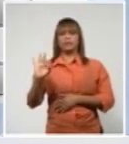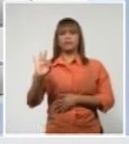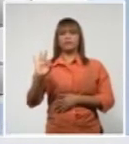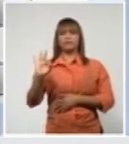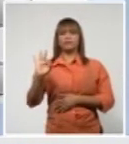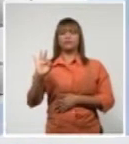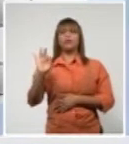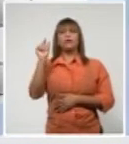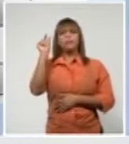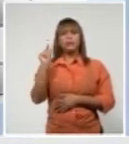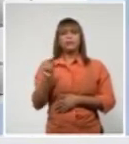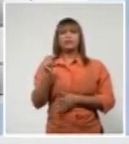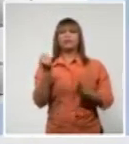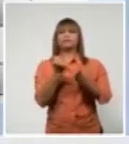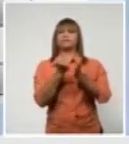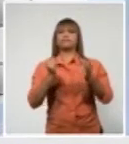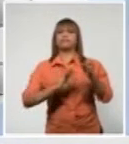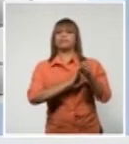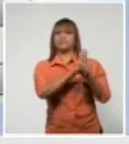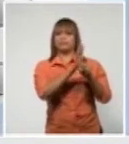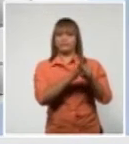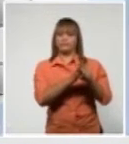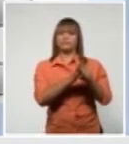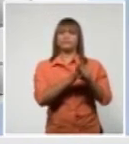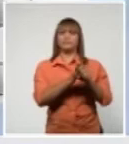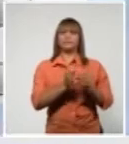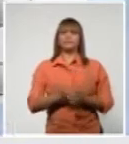628,725, of which